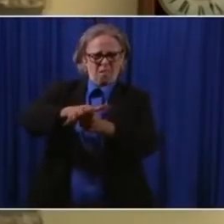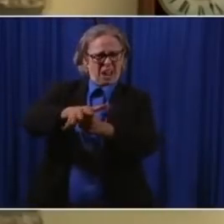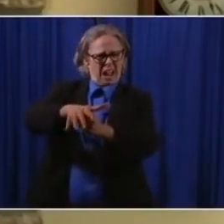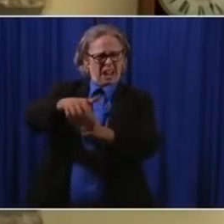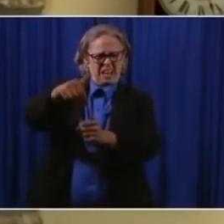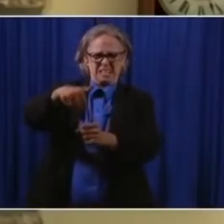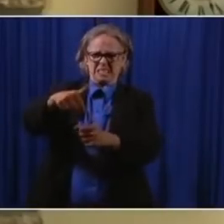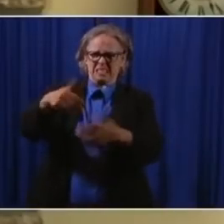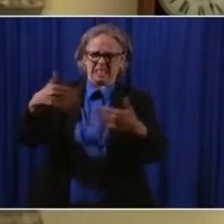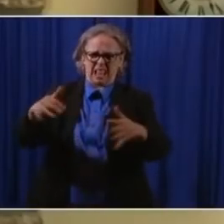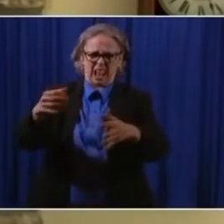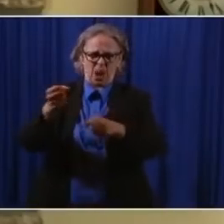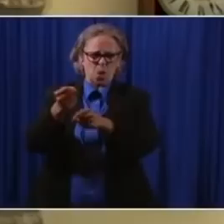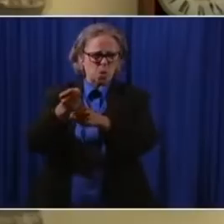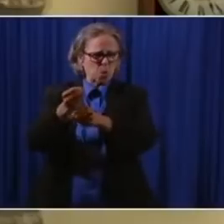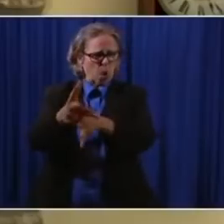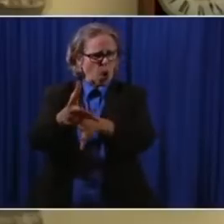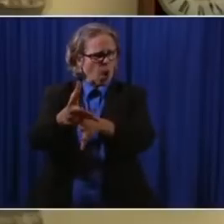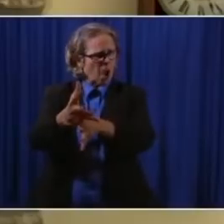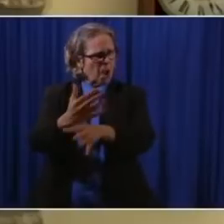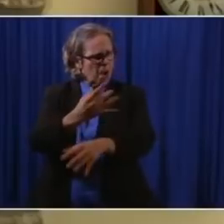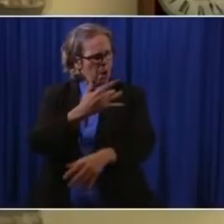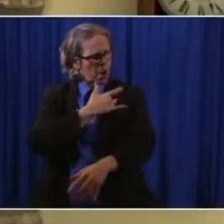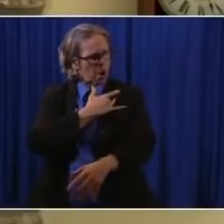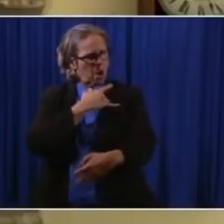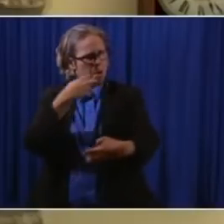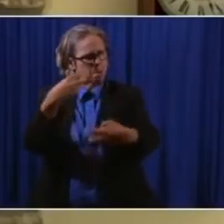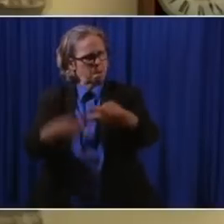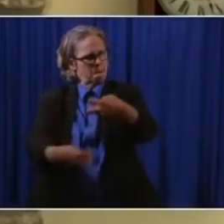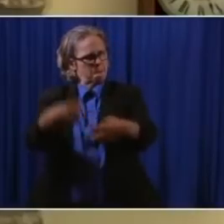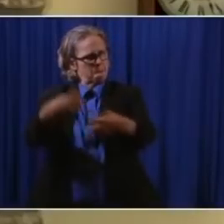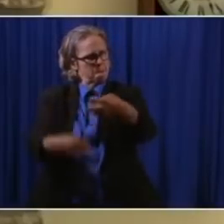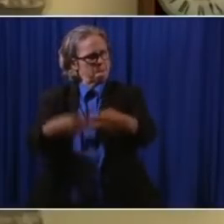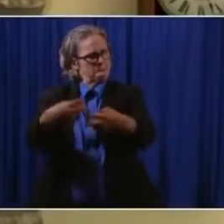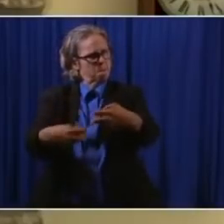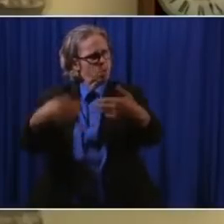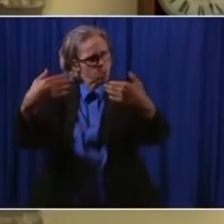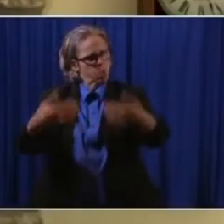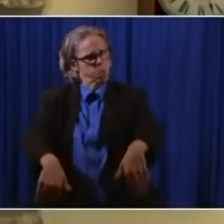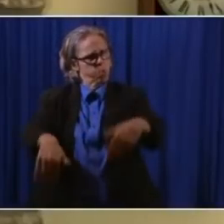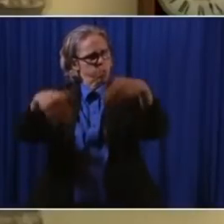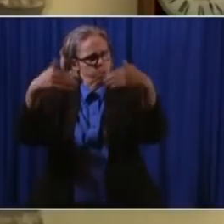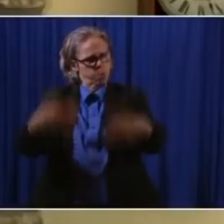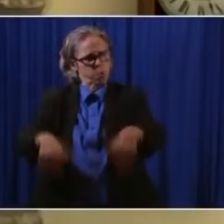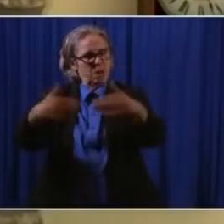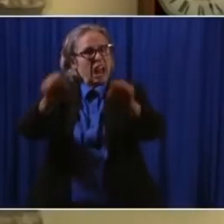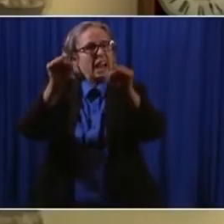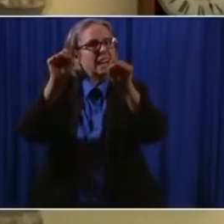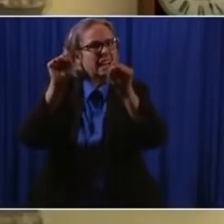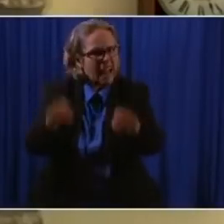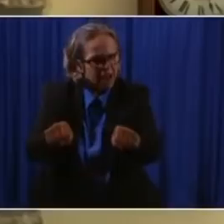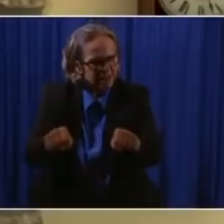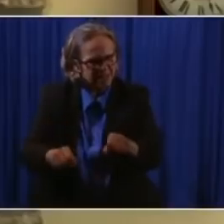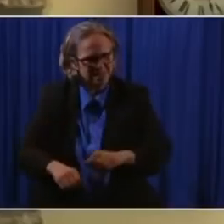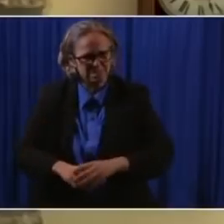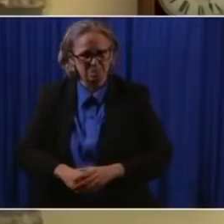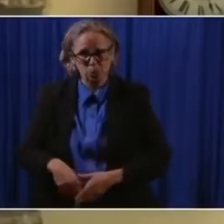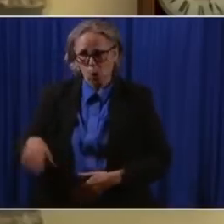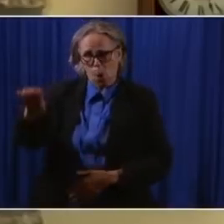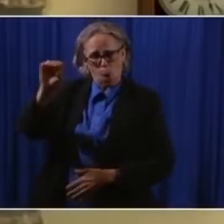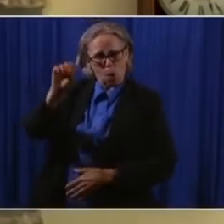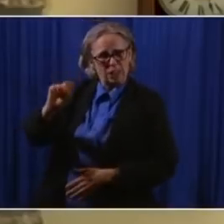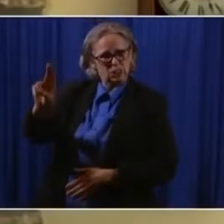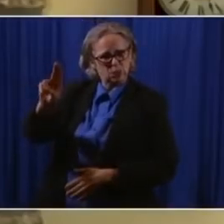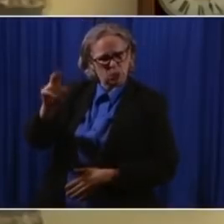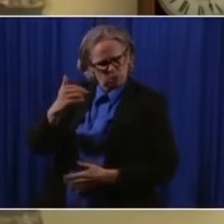along with the COVID. Can go. In Ohio State's case, it was 13% of the